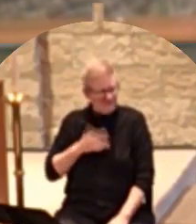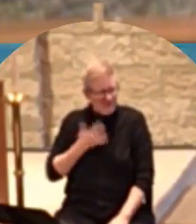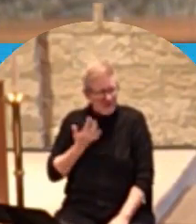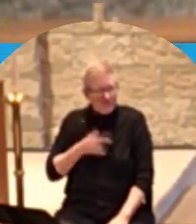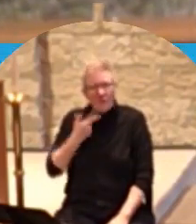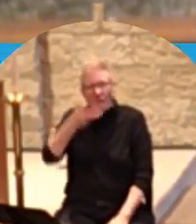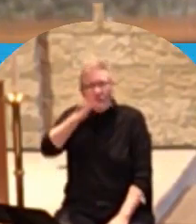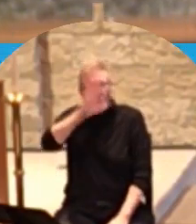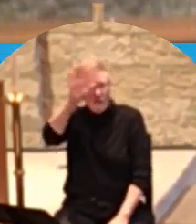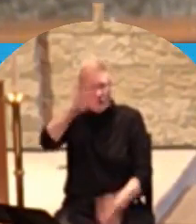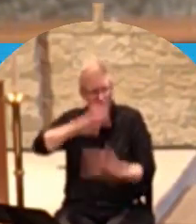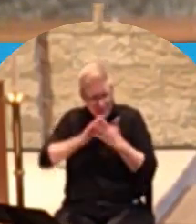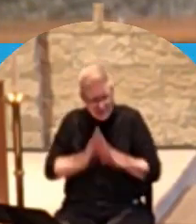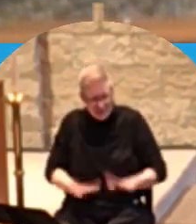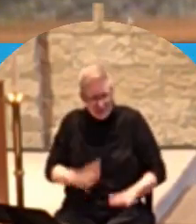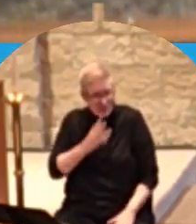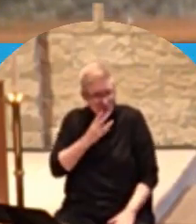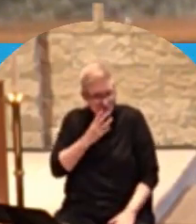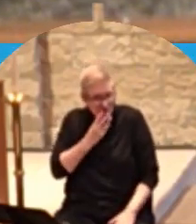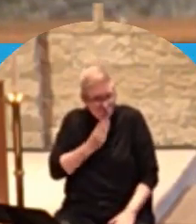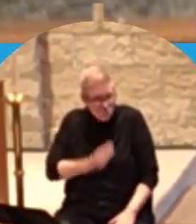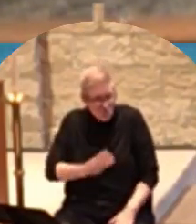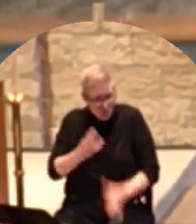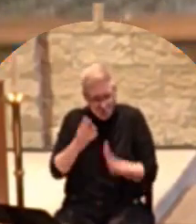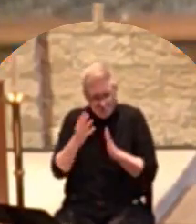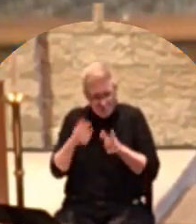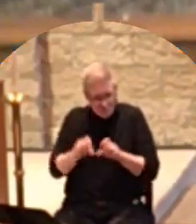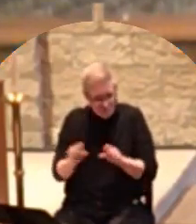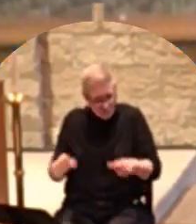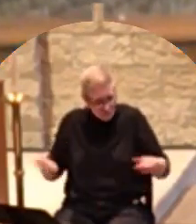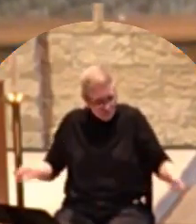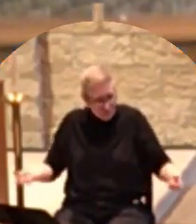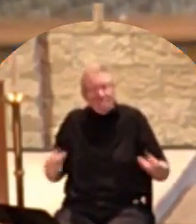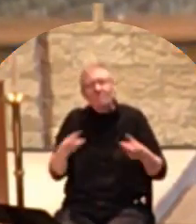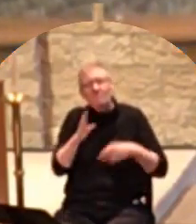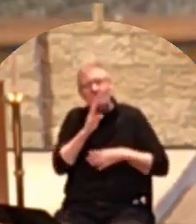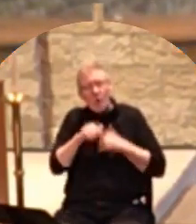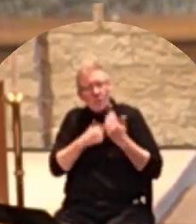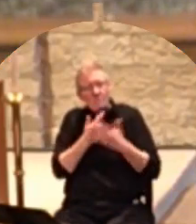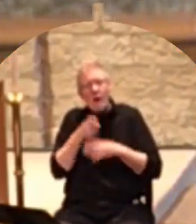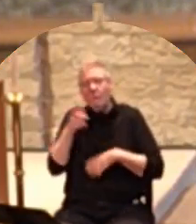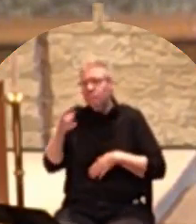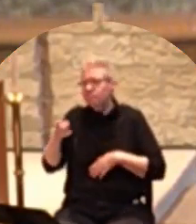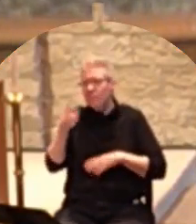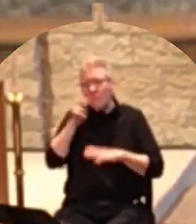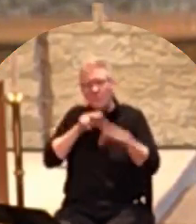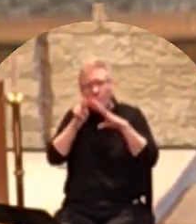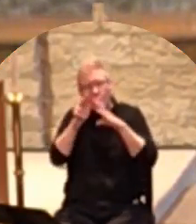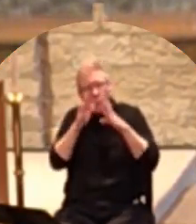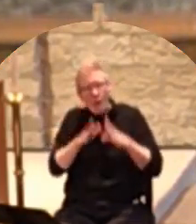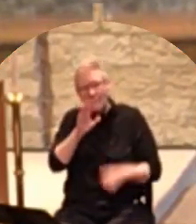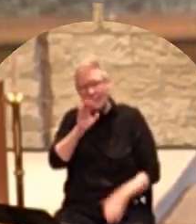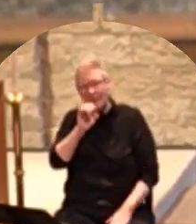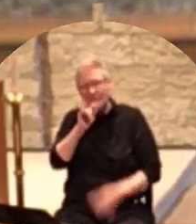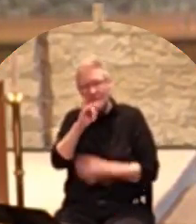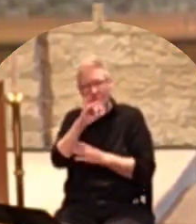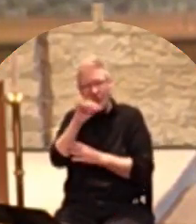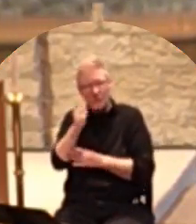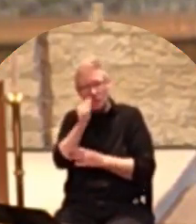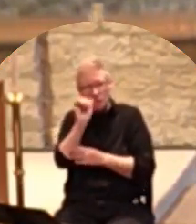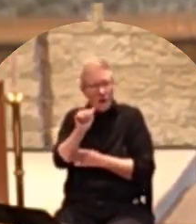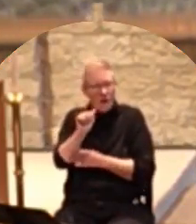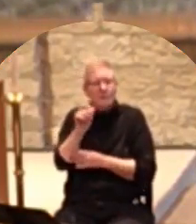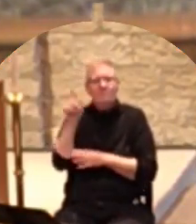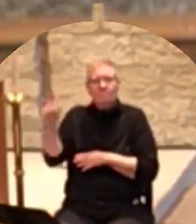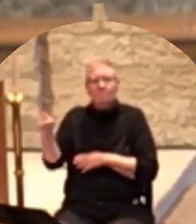word of the Lord commanding the prophet Elijah to stand on the mountain before the Lord, for the Lord is about to pass